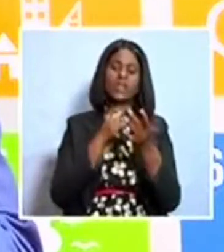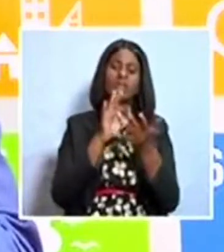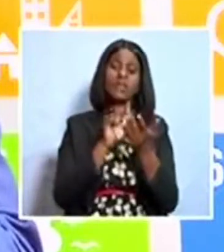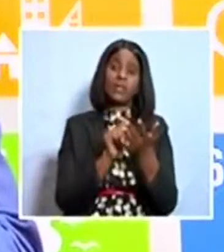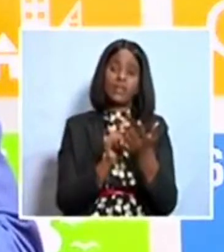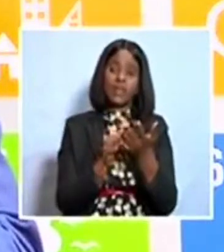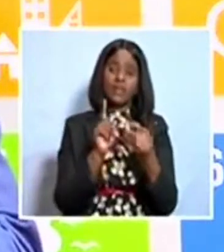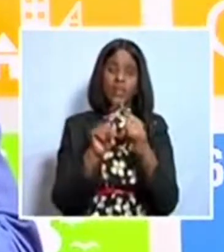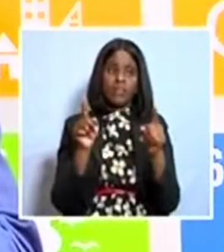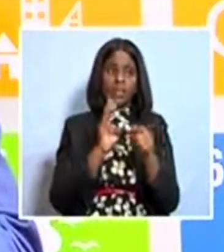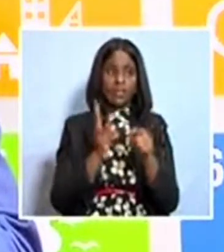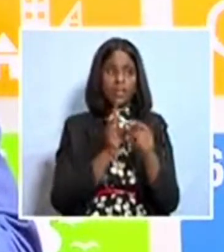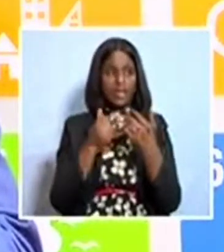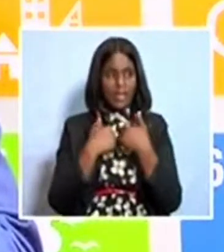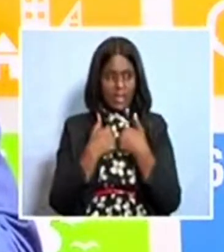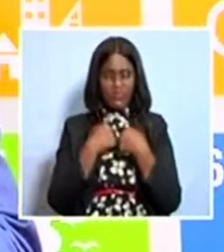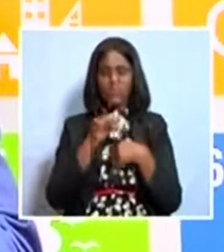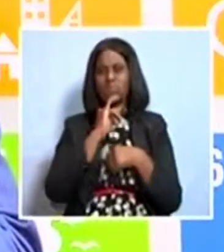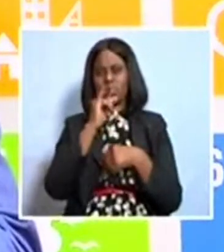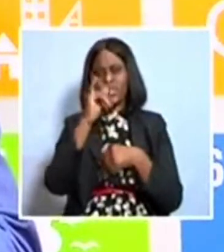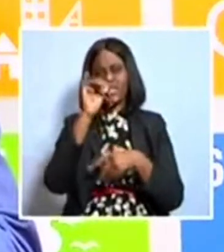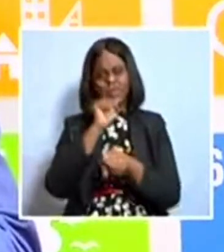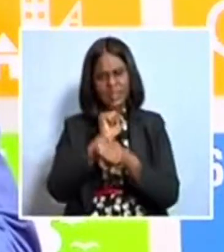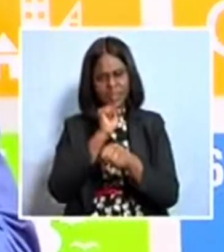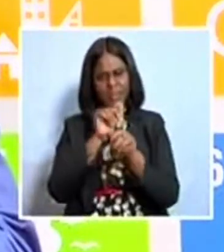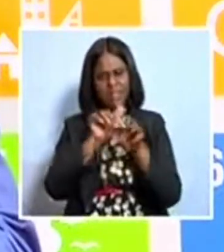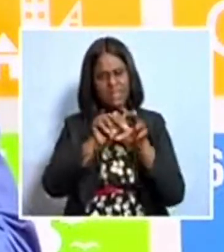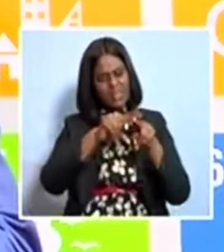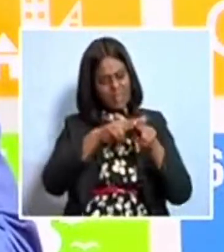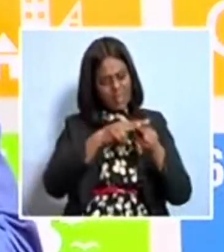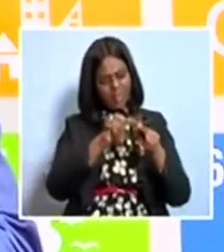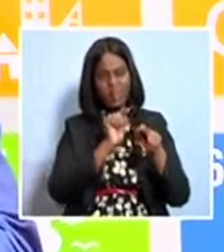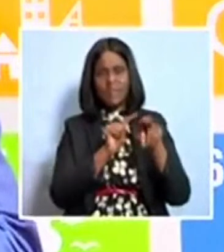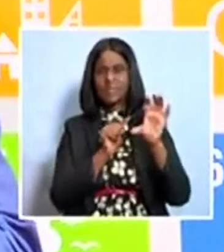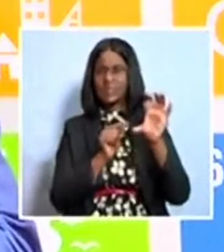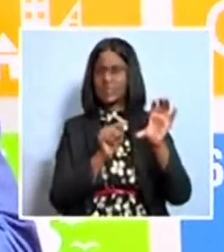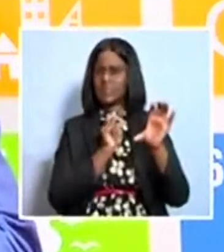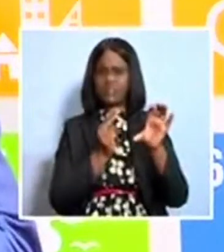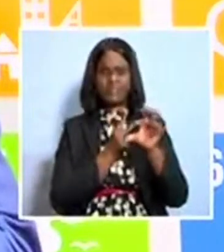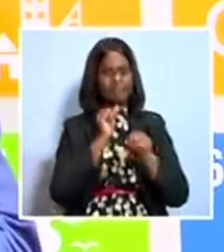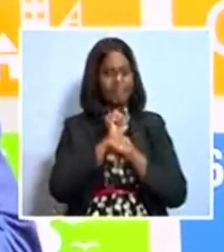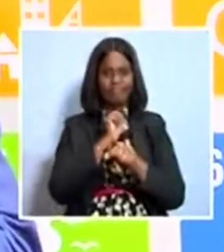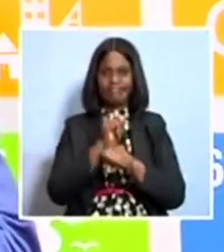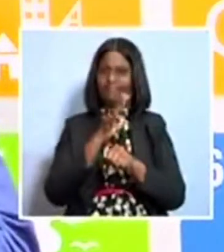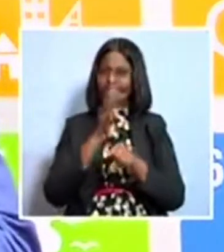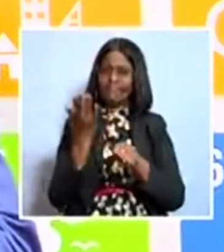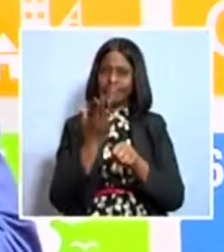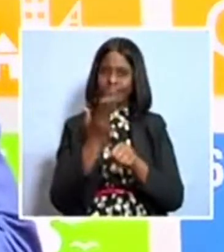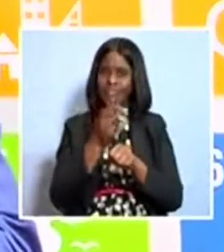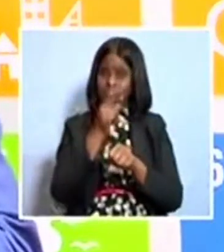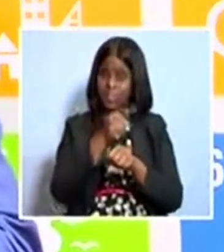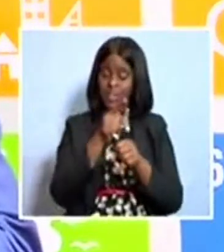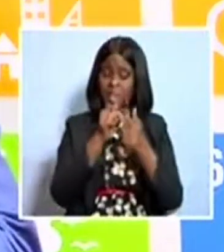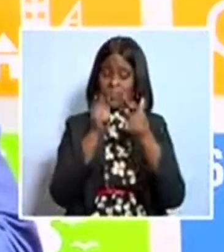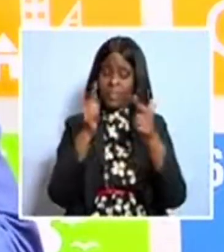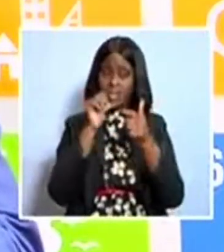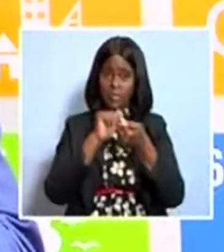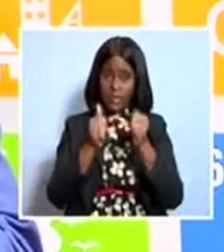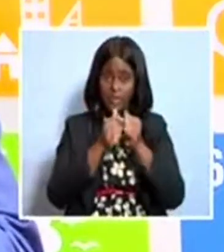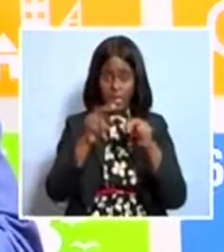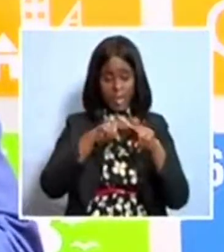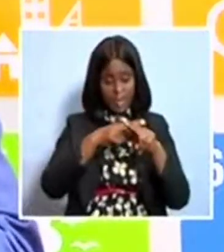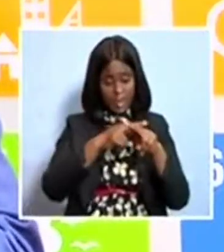but we haven't done very well in the railway sector, because I think the biggest problem, of course, railway